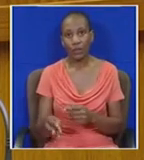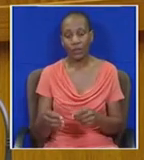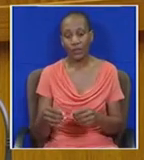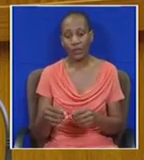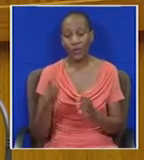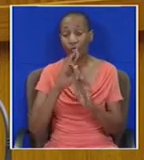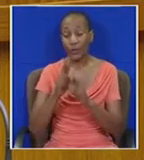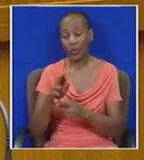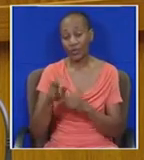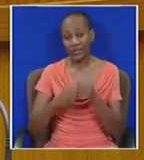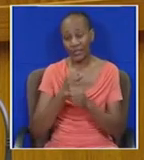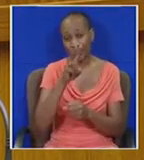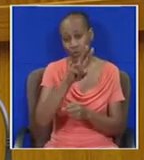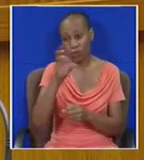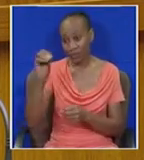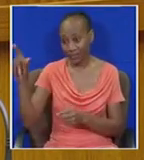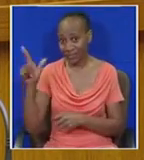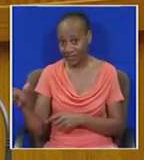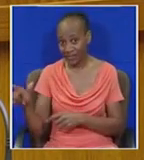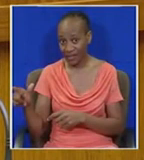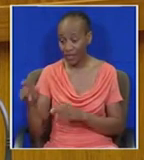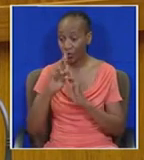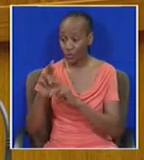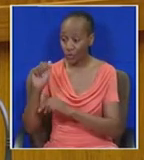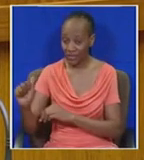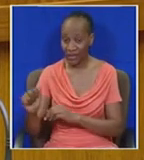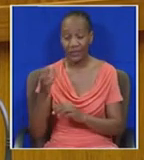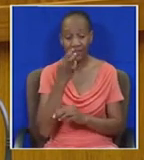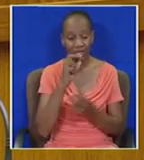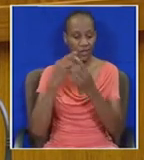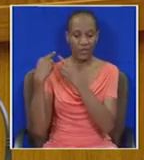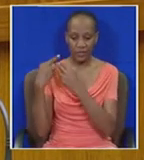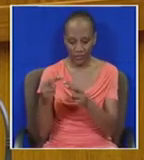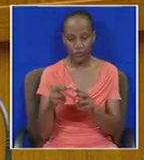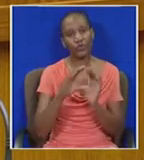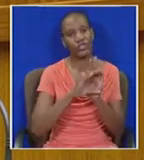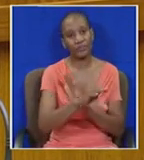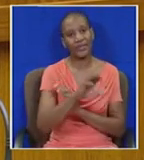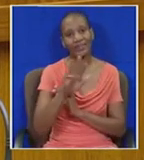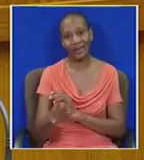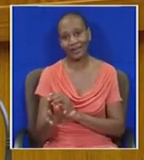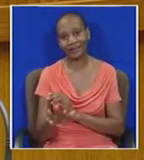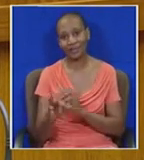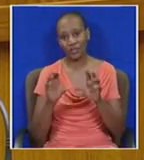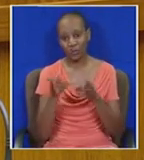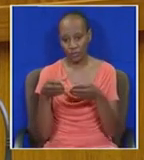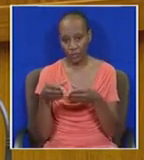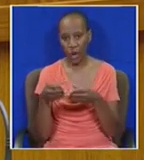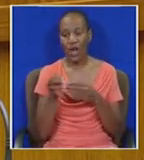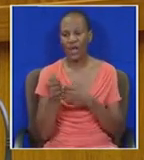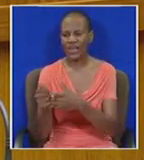2007 report of the ad hoc committee on the review of Chapter 9 institutions, which was led by the late Comrade Kada